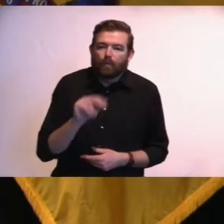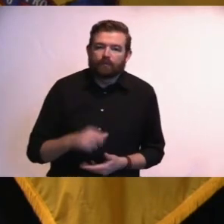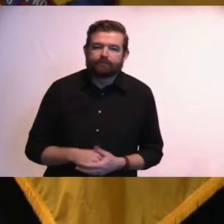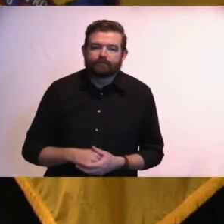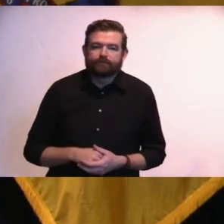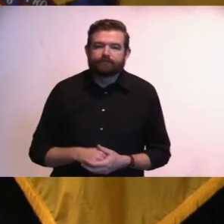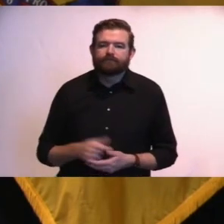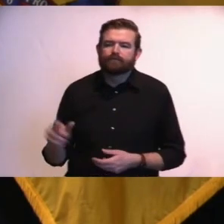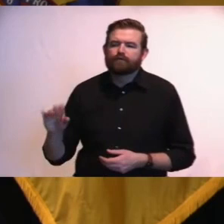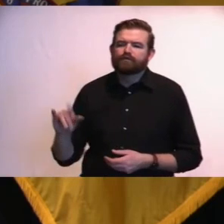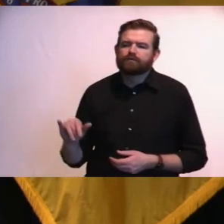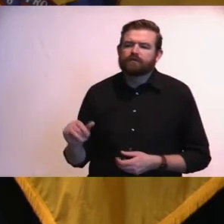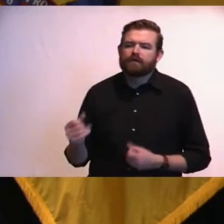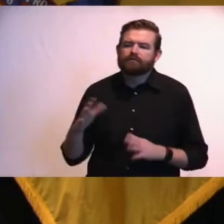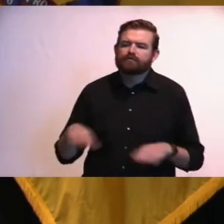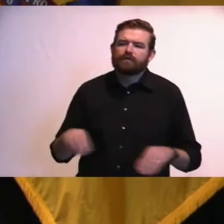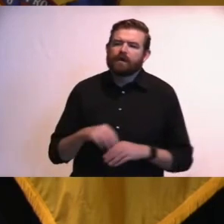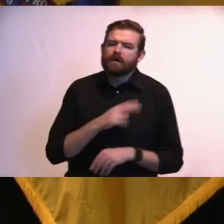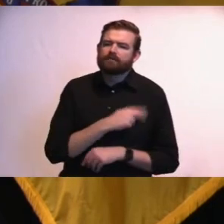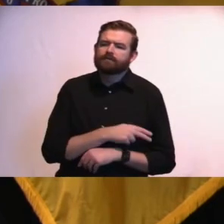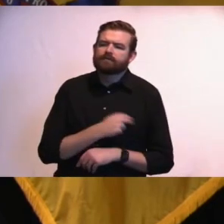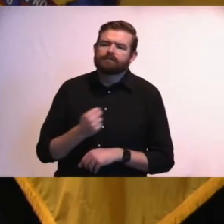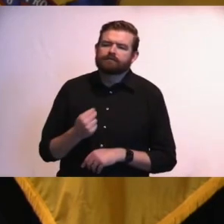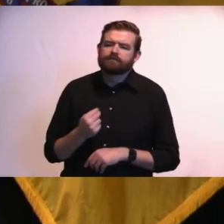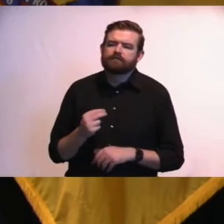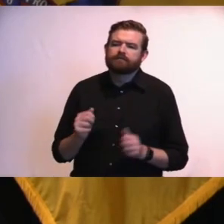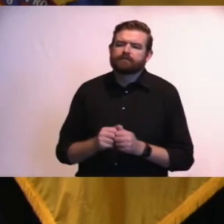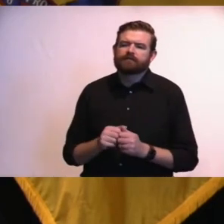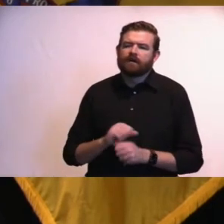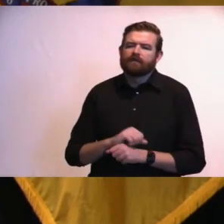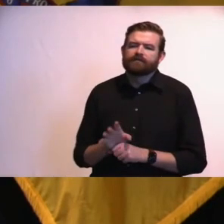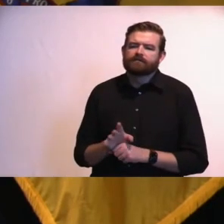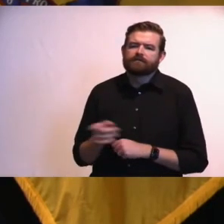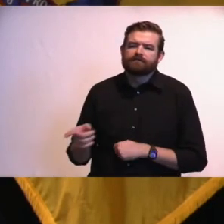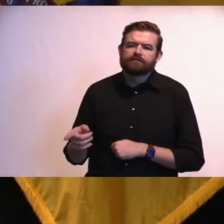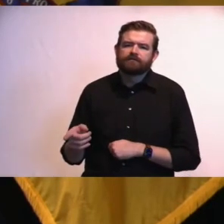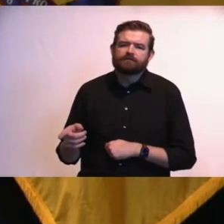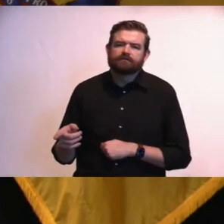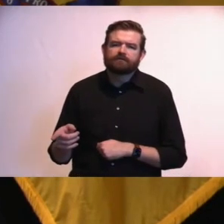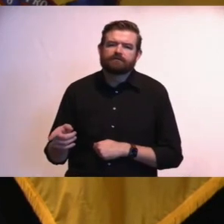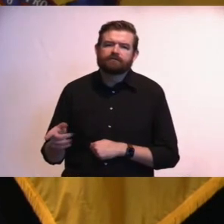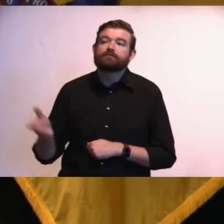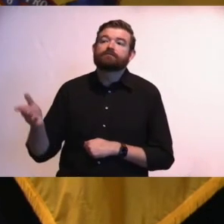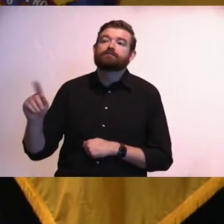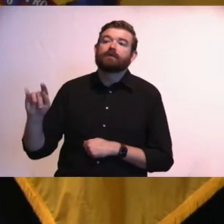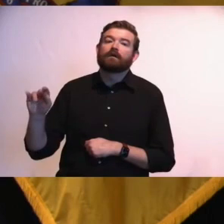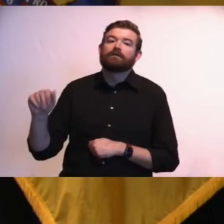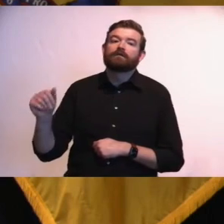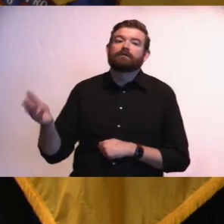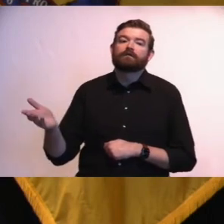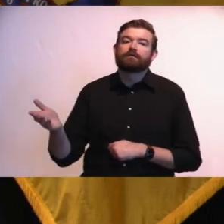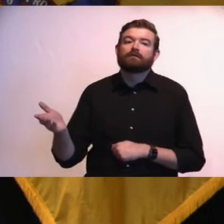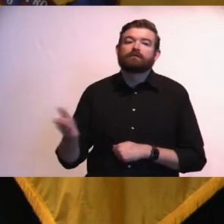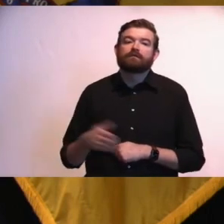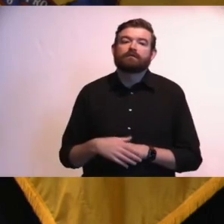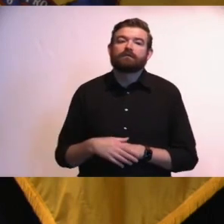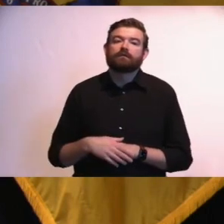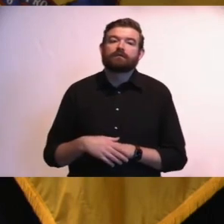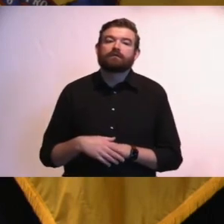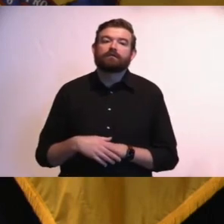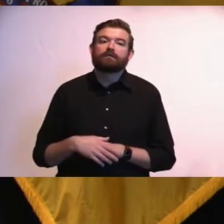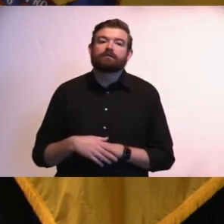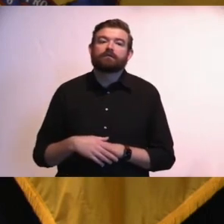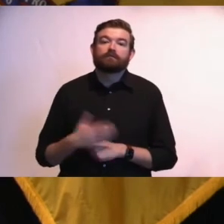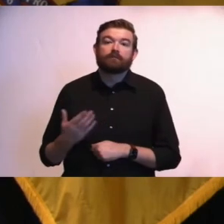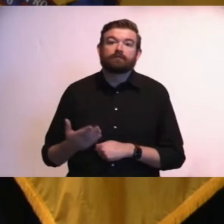kids in the hospital with COVID, and any reaction from either you or Tina to Dave's question, might we be seeing the early moments of a